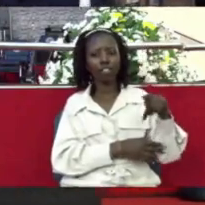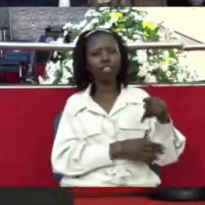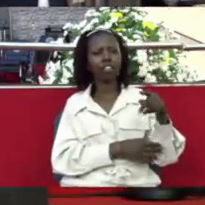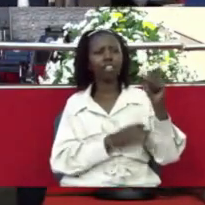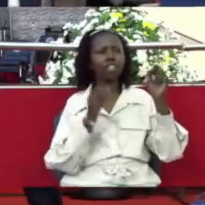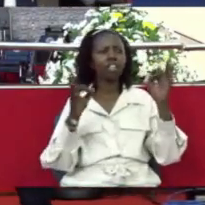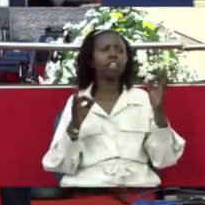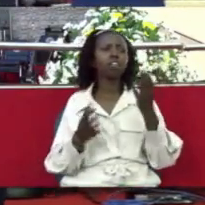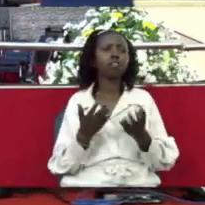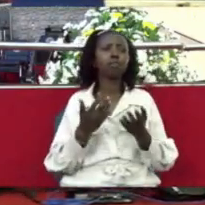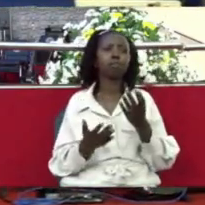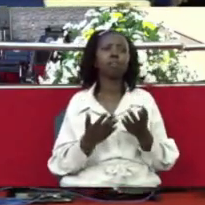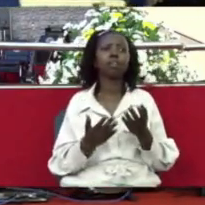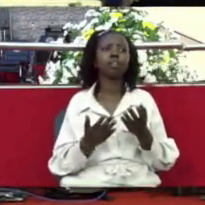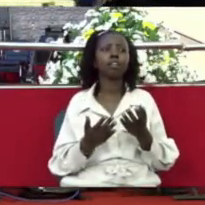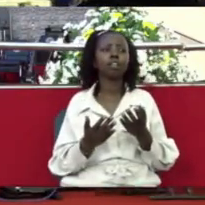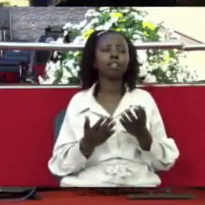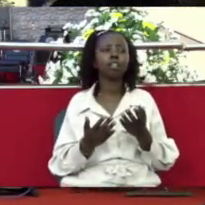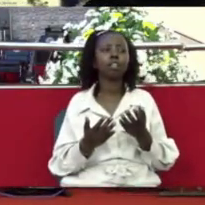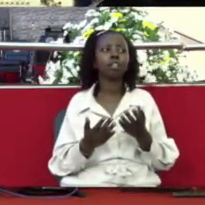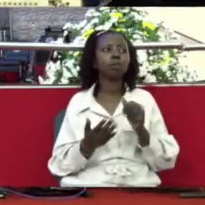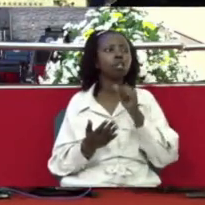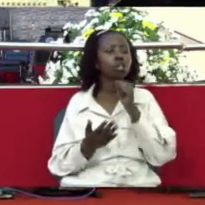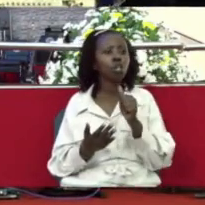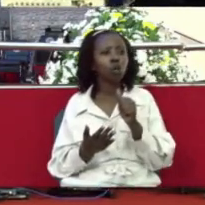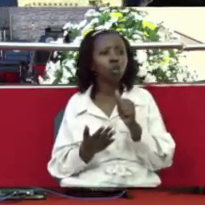not participated in buying a brick,